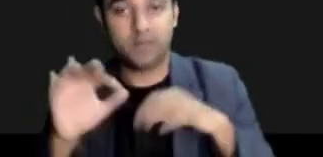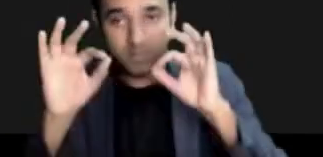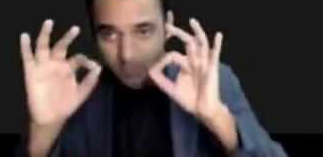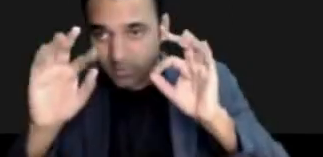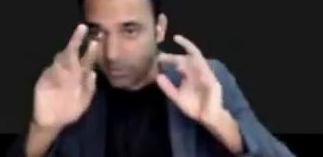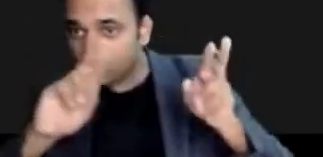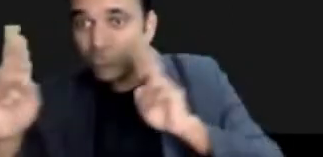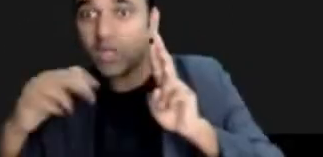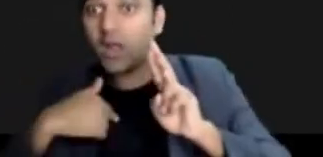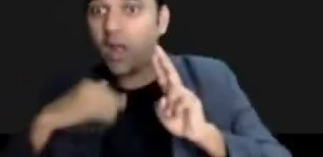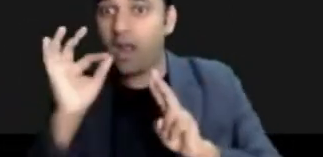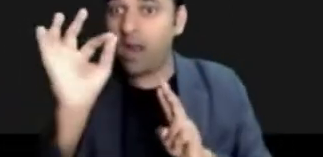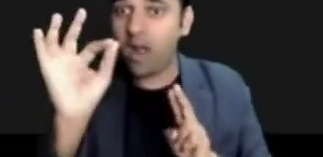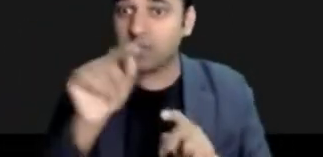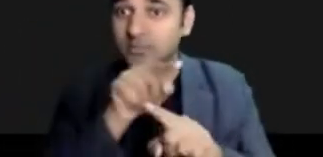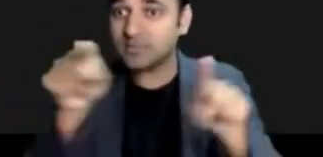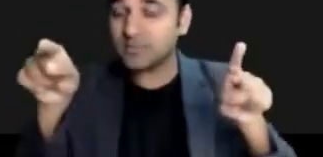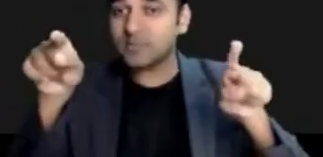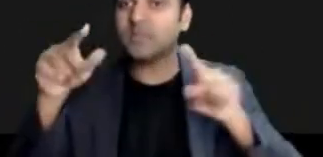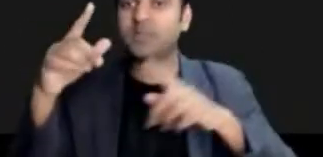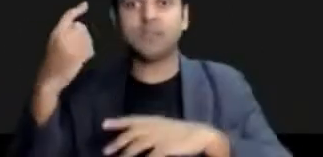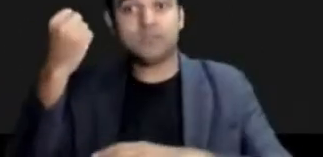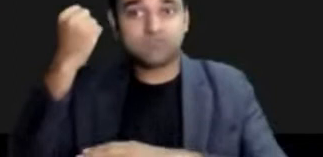it on the top of your agenda to contribute.